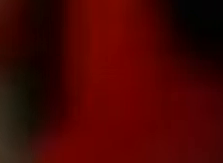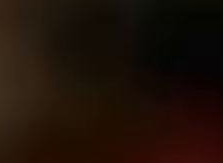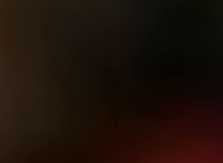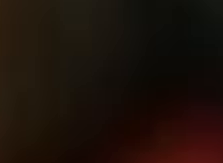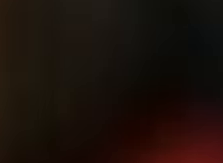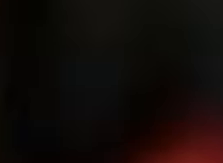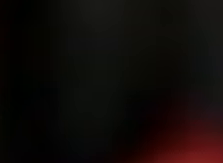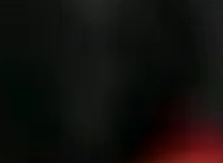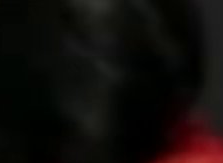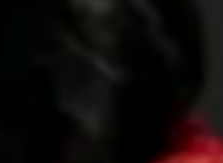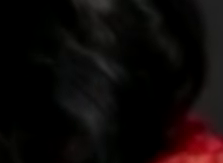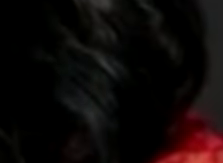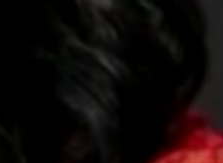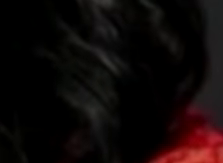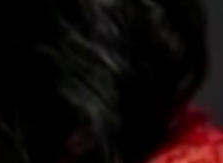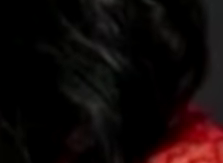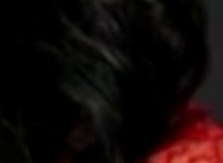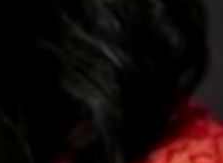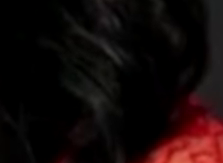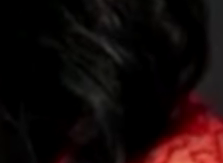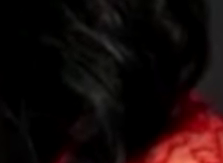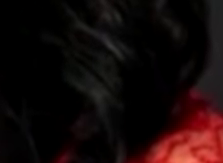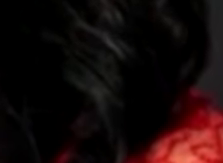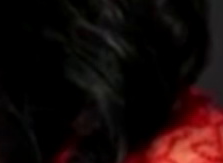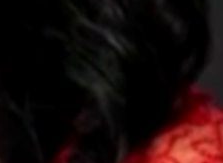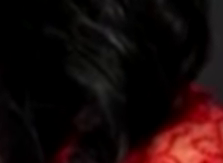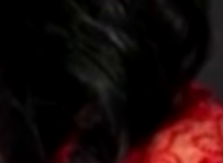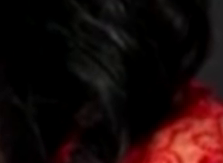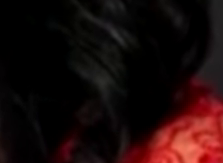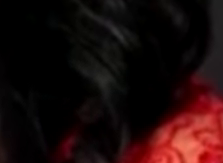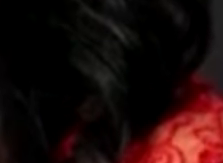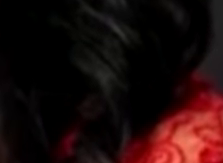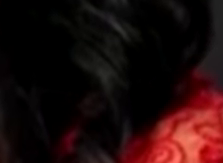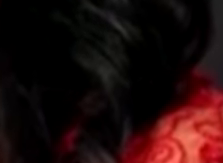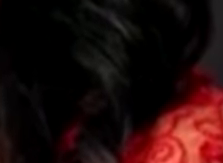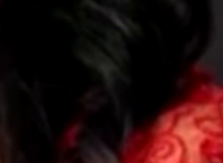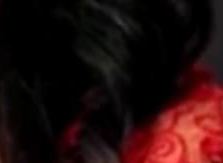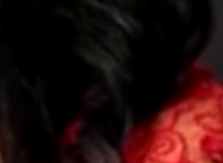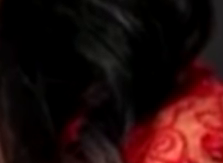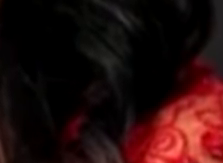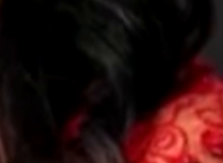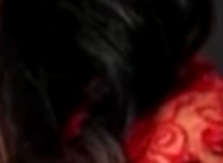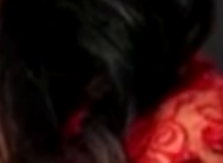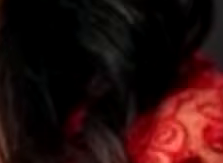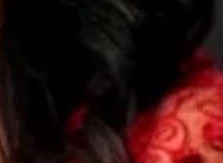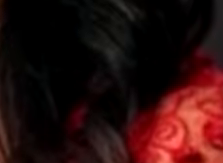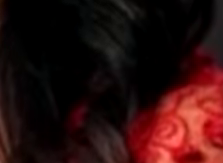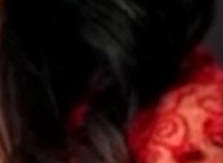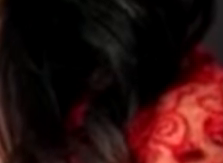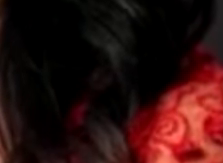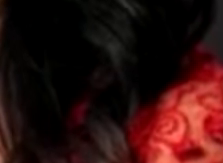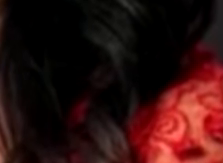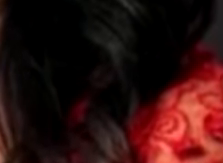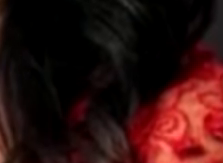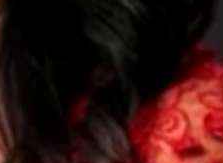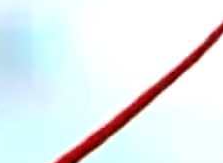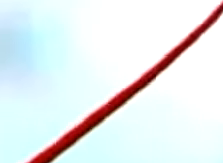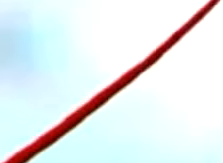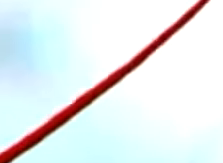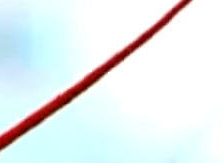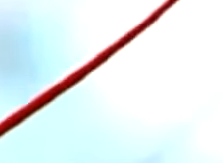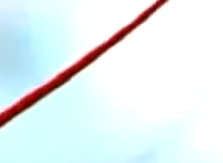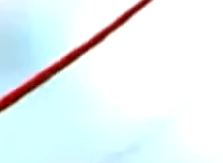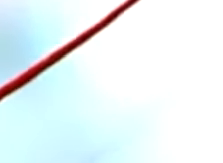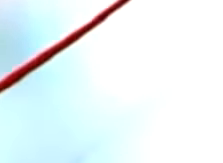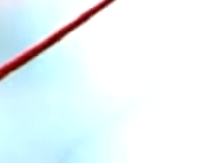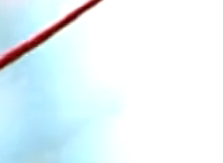Catch Viri the Storyteller on Easy Friday at 9:45 p.m. with Shiksha Arora only on KBC Channel 1.